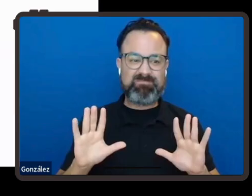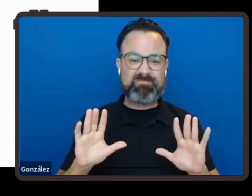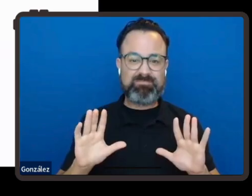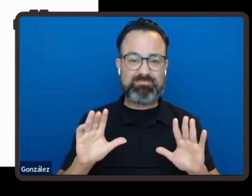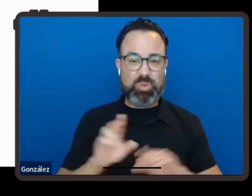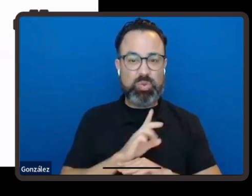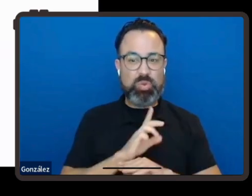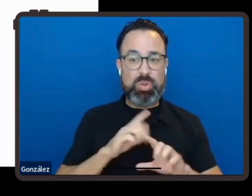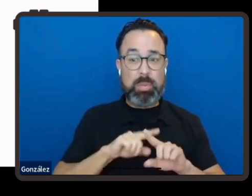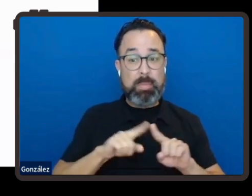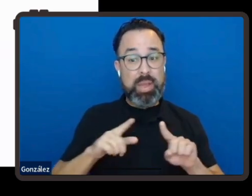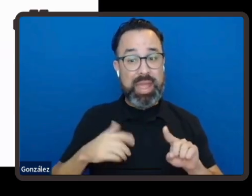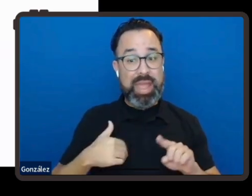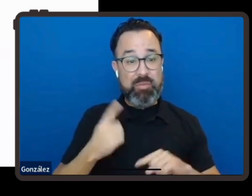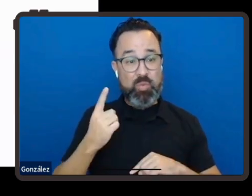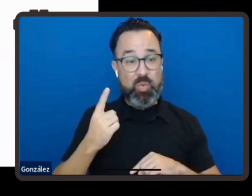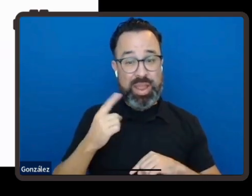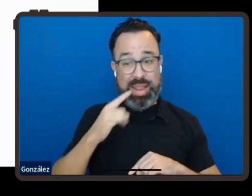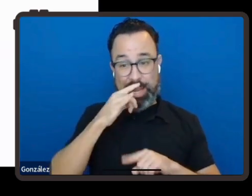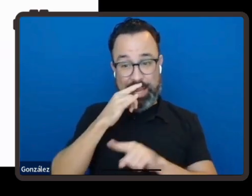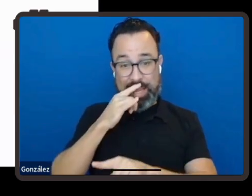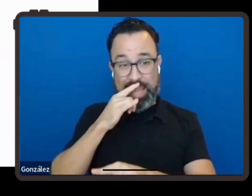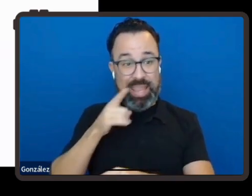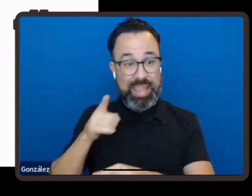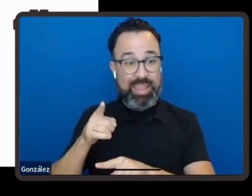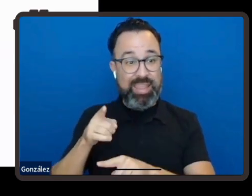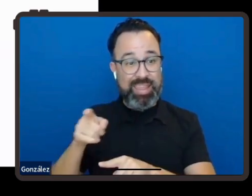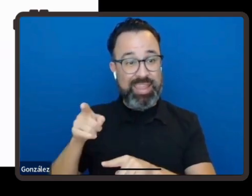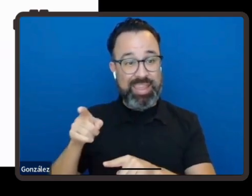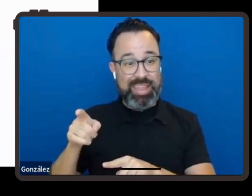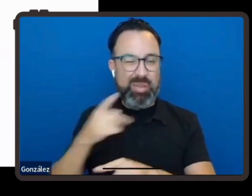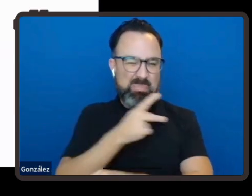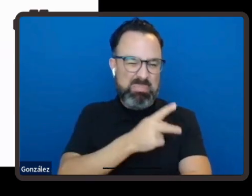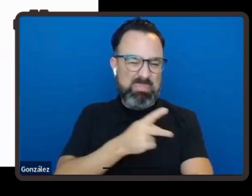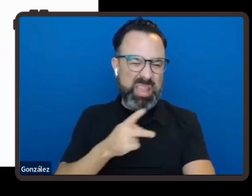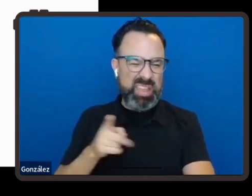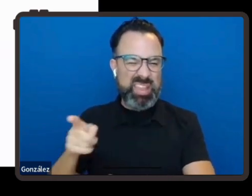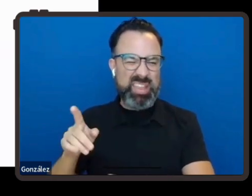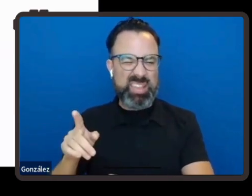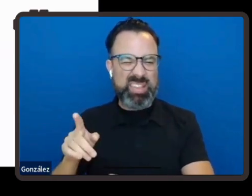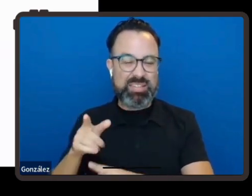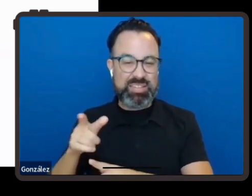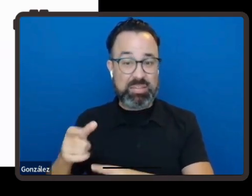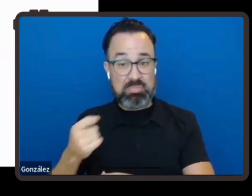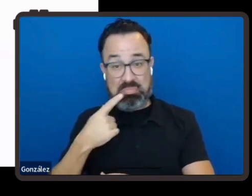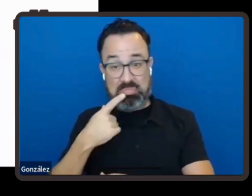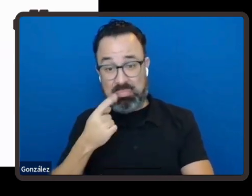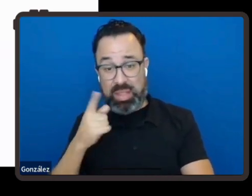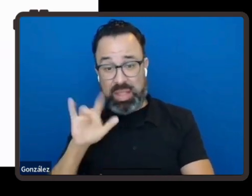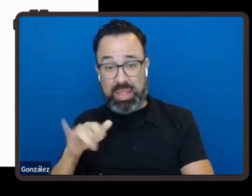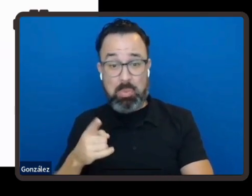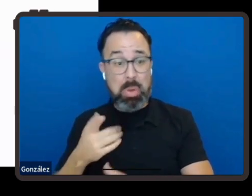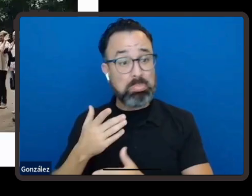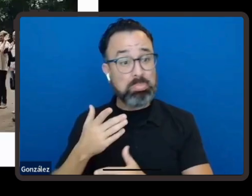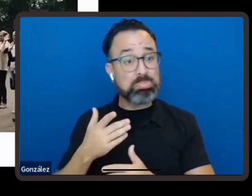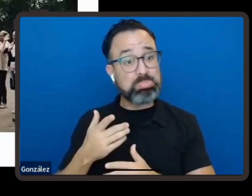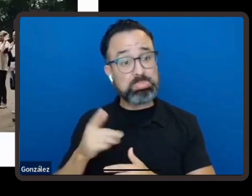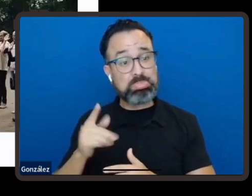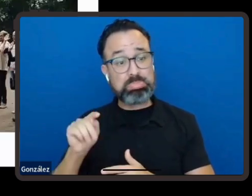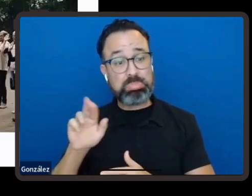who's in foster care is on it and doing very well on it. And she's on a combination of Trazodone and Intuniv. Okay, next